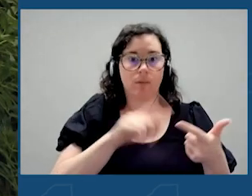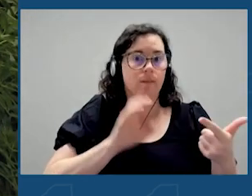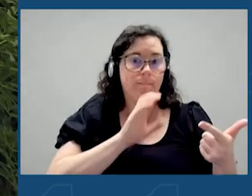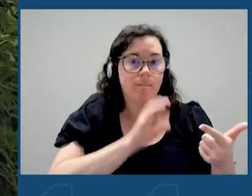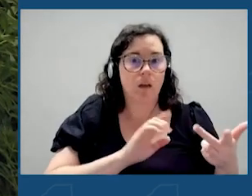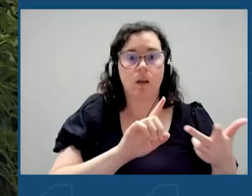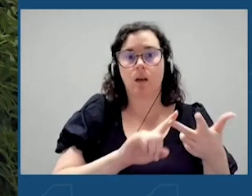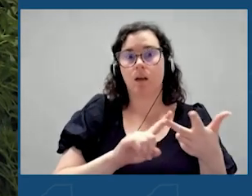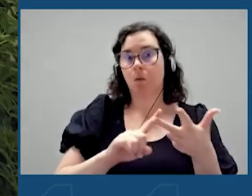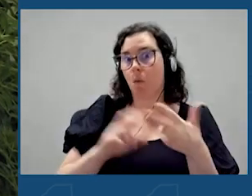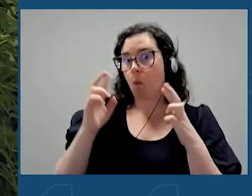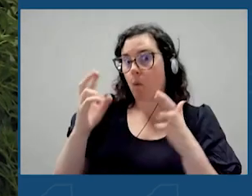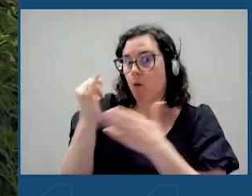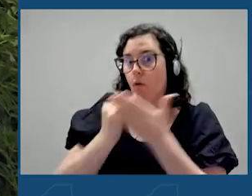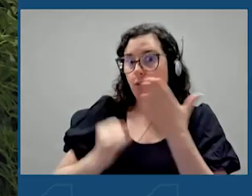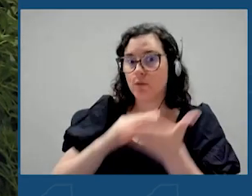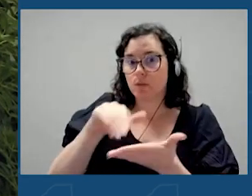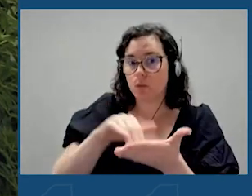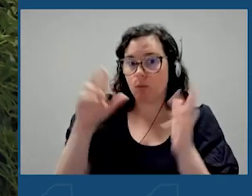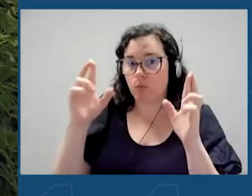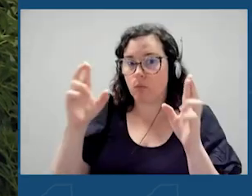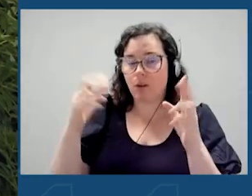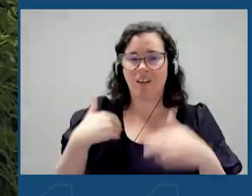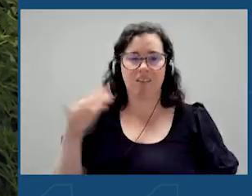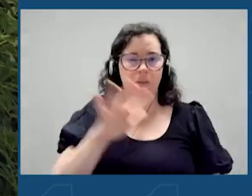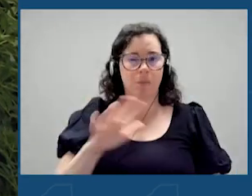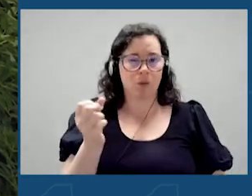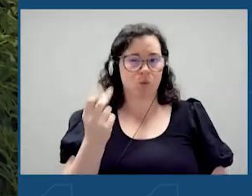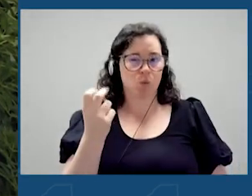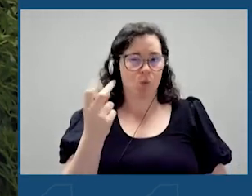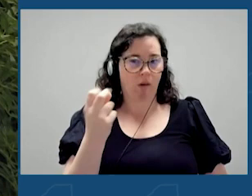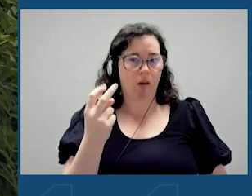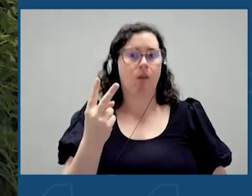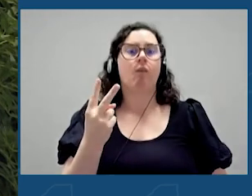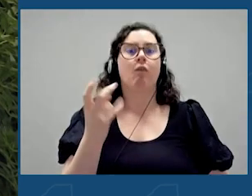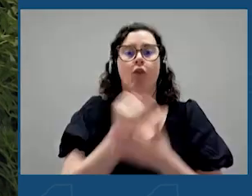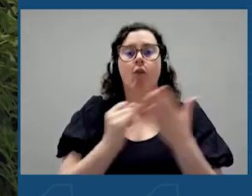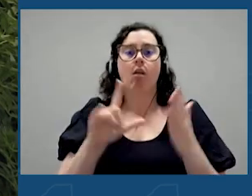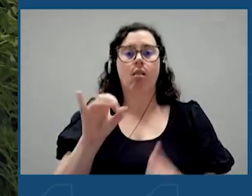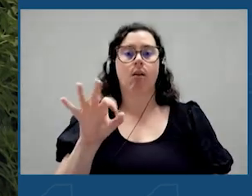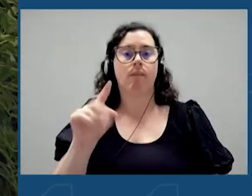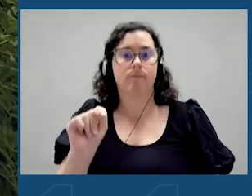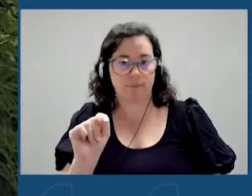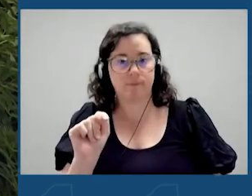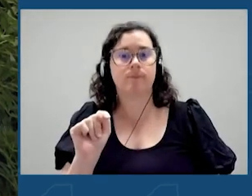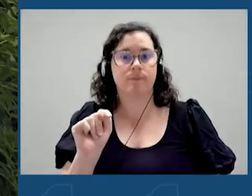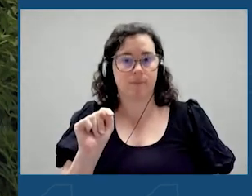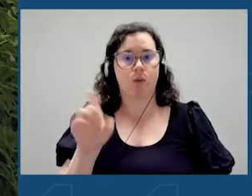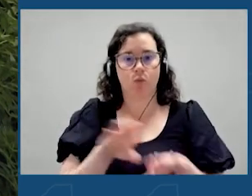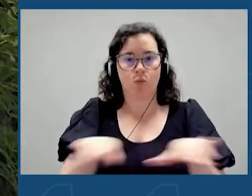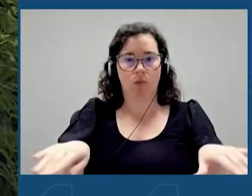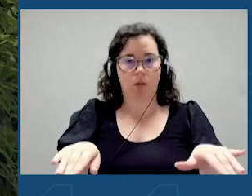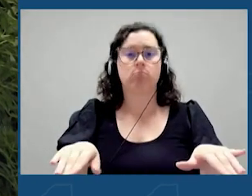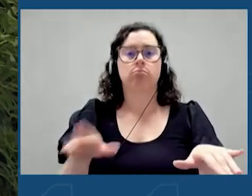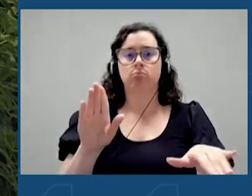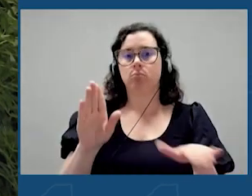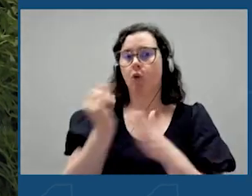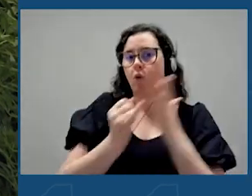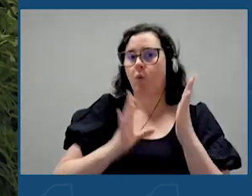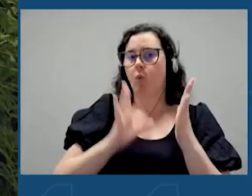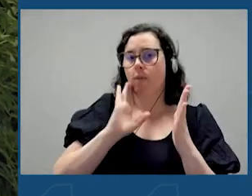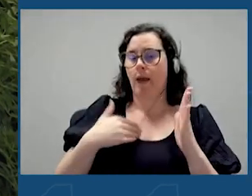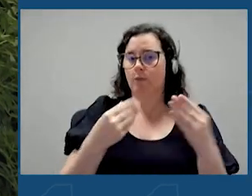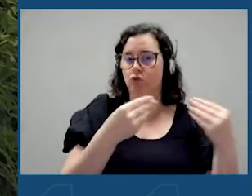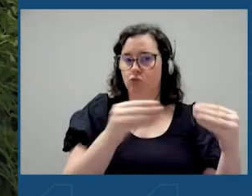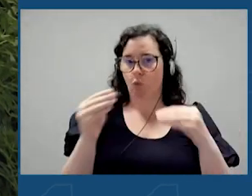art center. We have about 12 artist lofts on the ground floor of some of our residents where the artists will have a storefront and